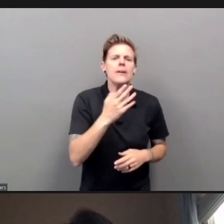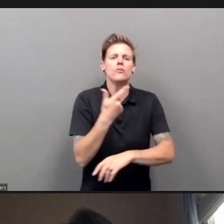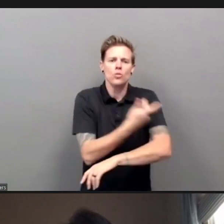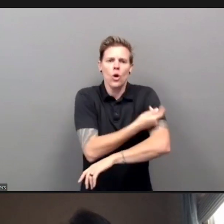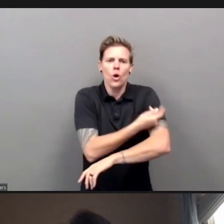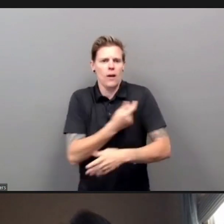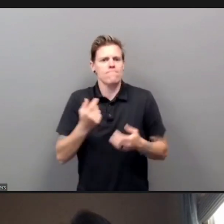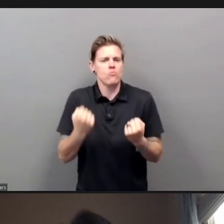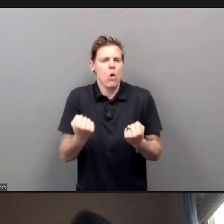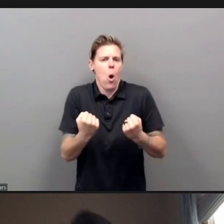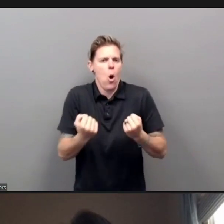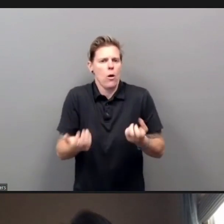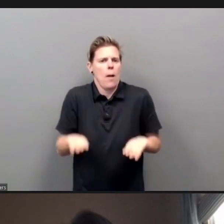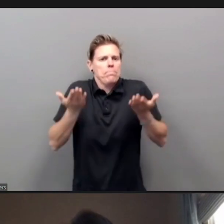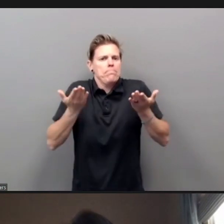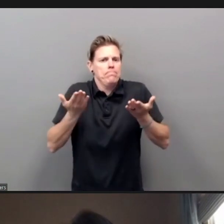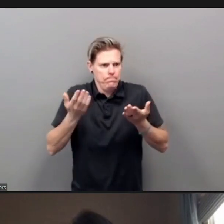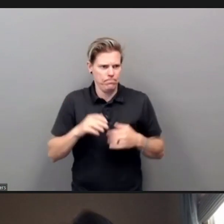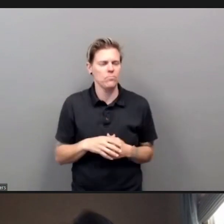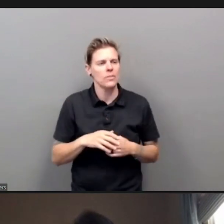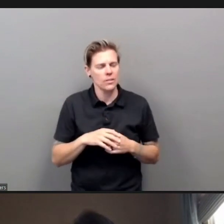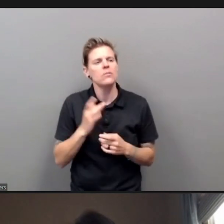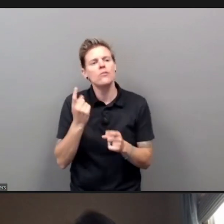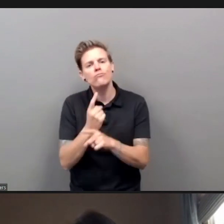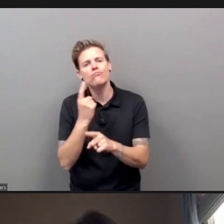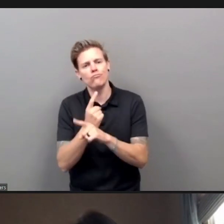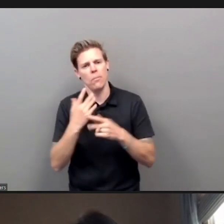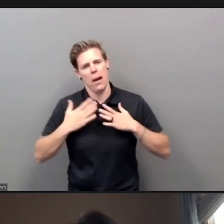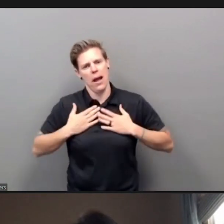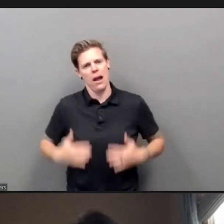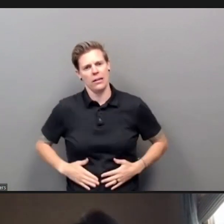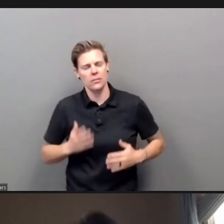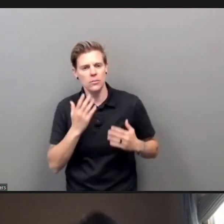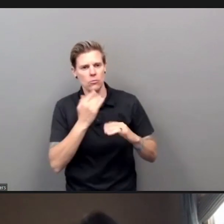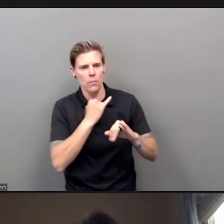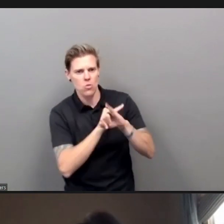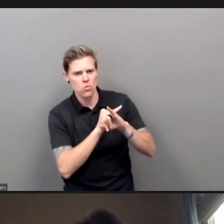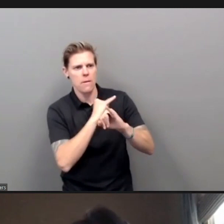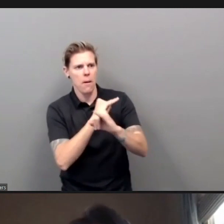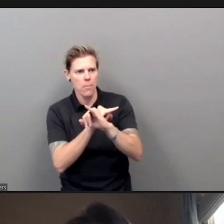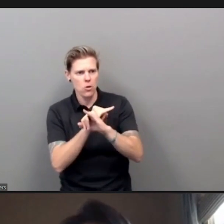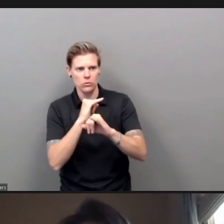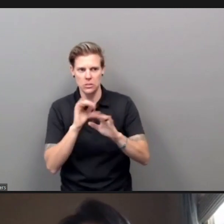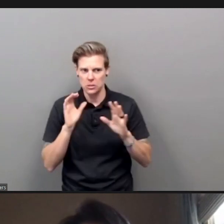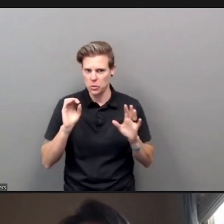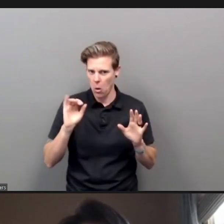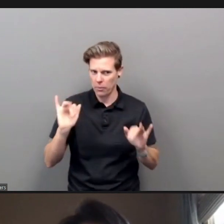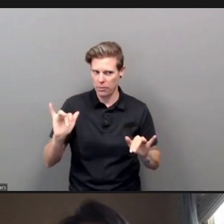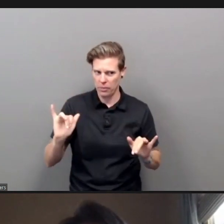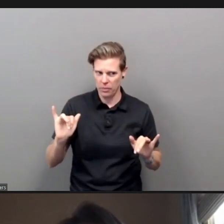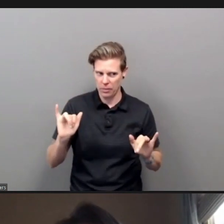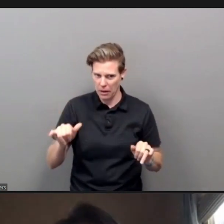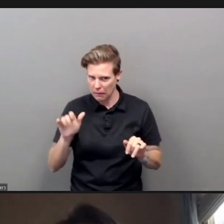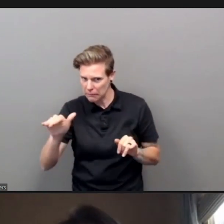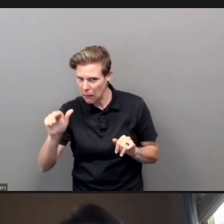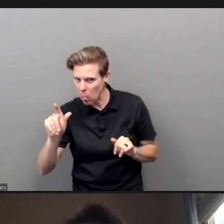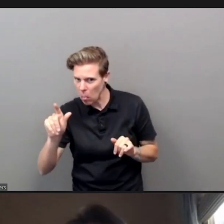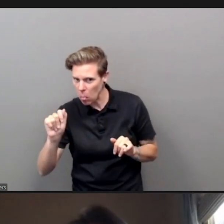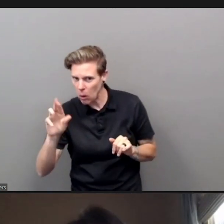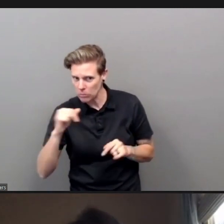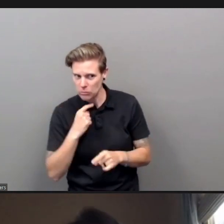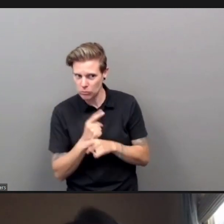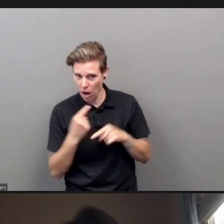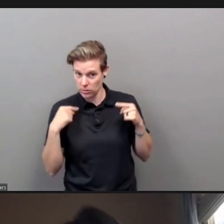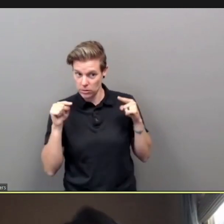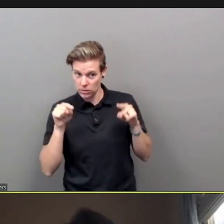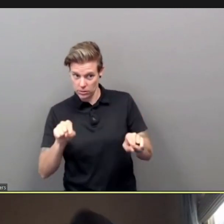non-severely immunosuppressed categories. I think I got that right. Laura, do you want to talk about that any more than planning for the booster